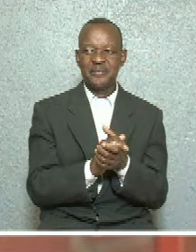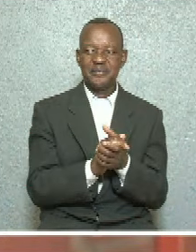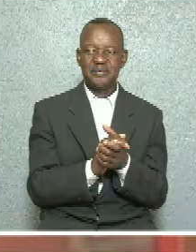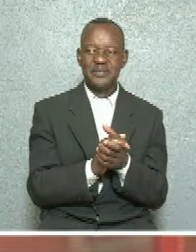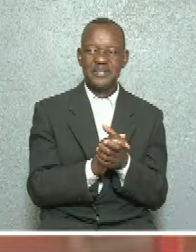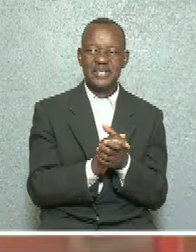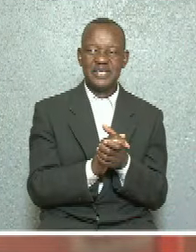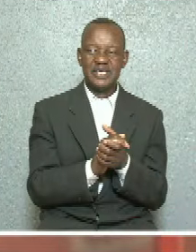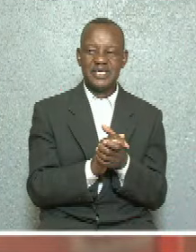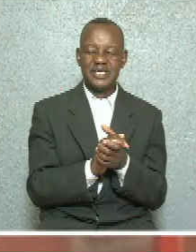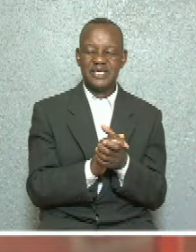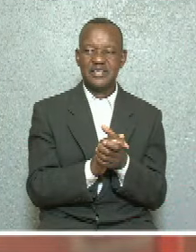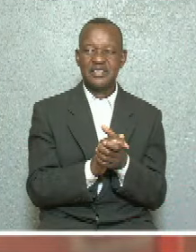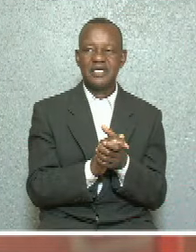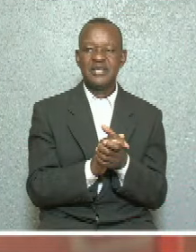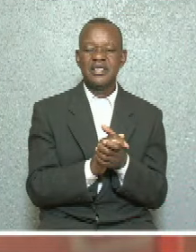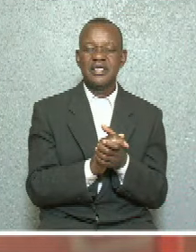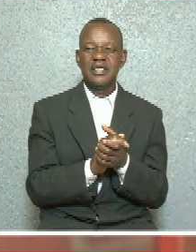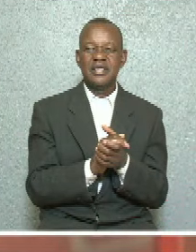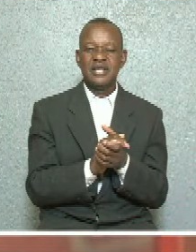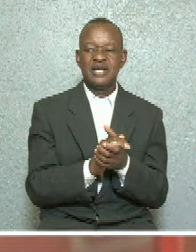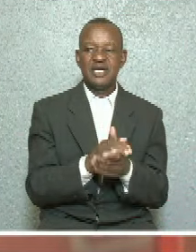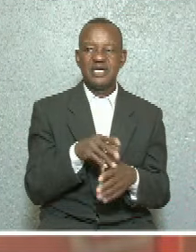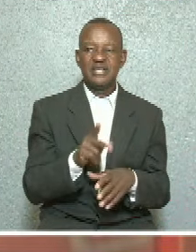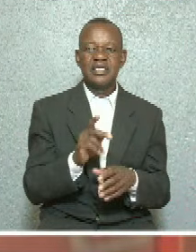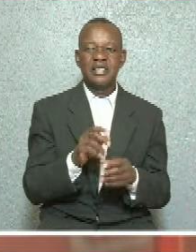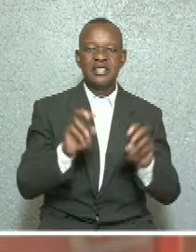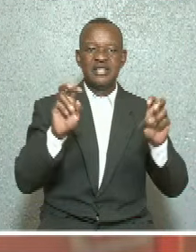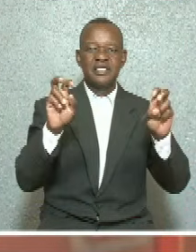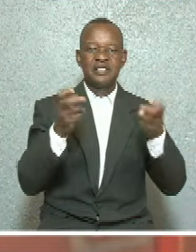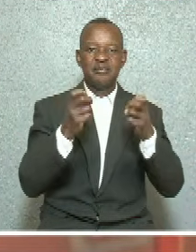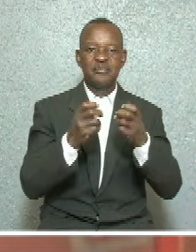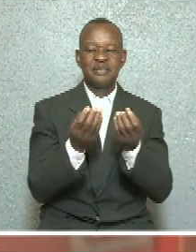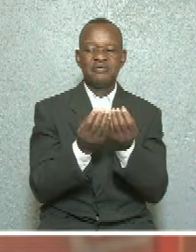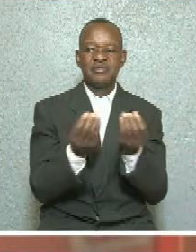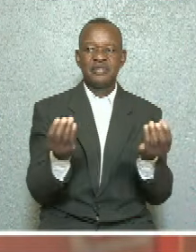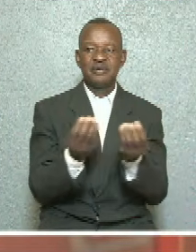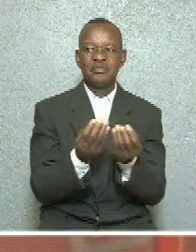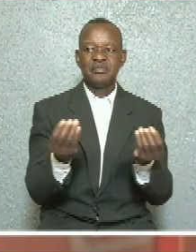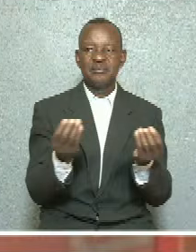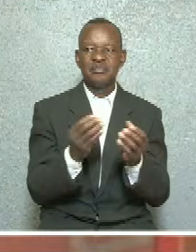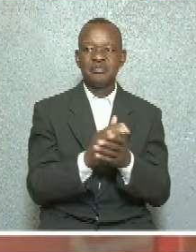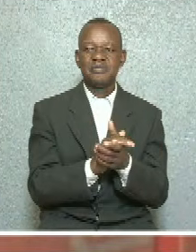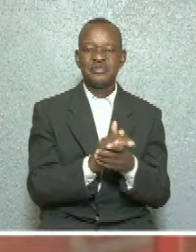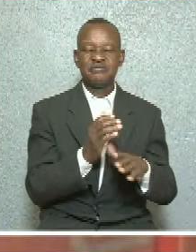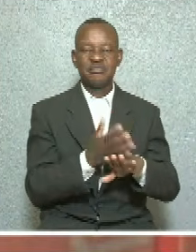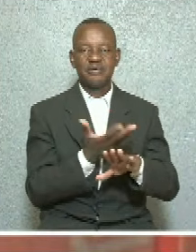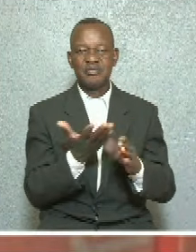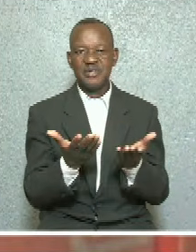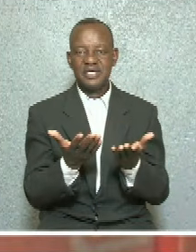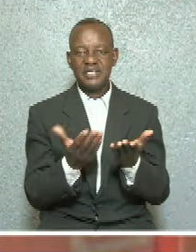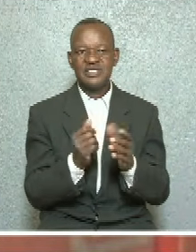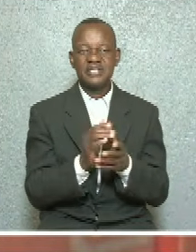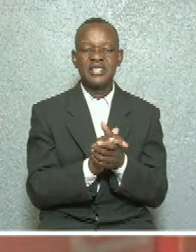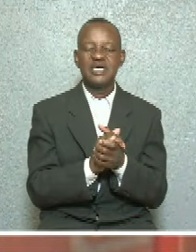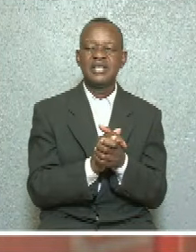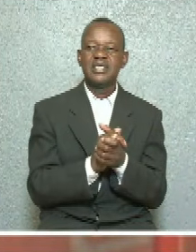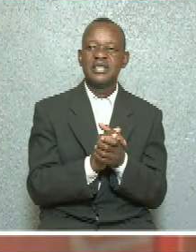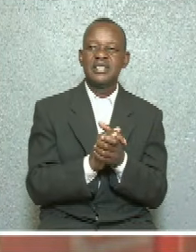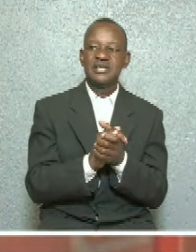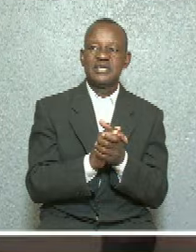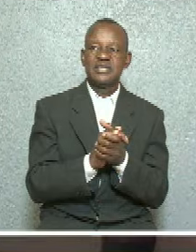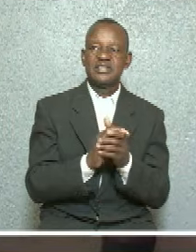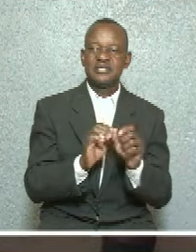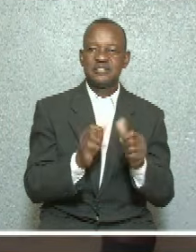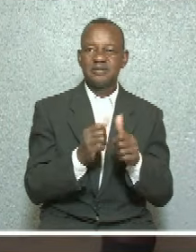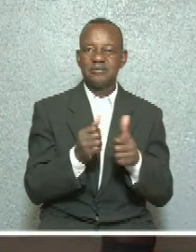that I was given, because through sports and through life skills that I got from Pay, I was able to study, I was able